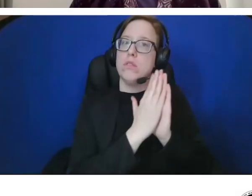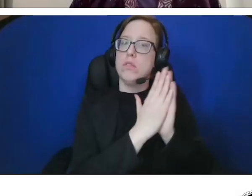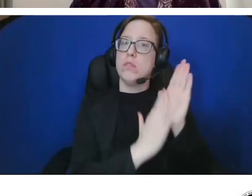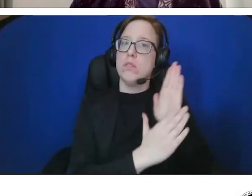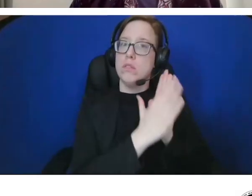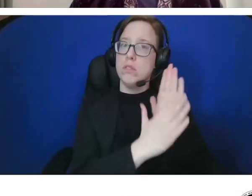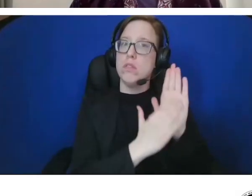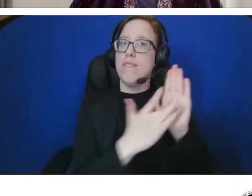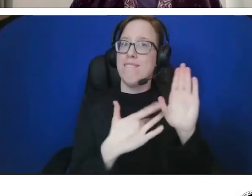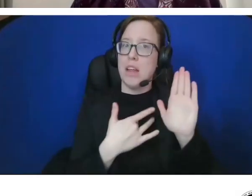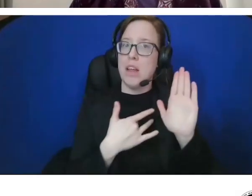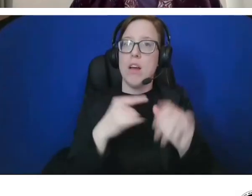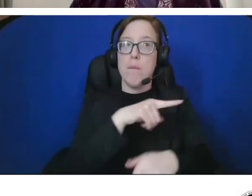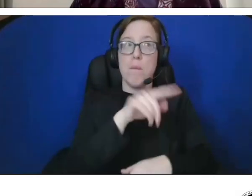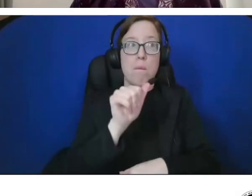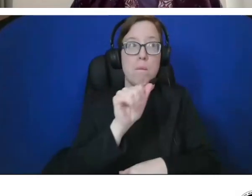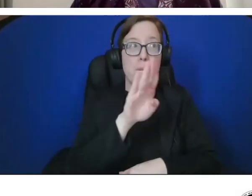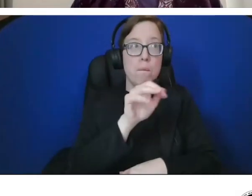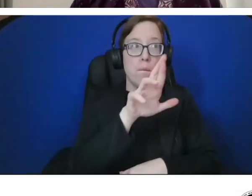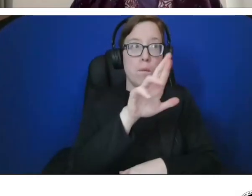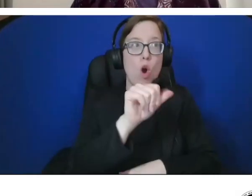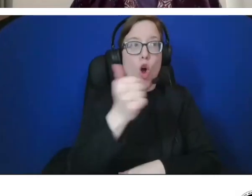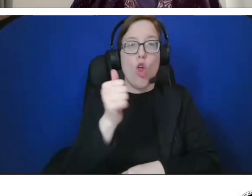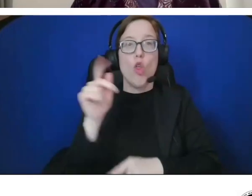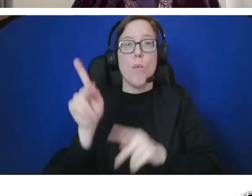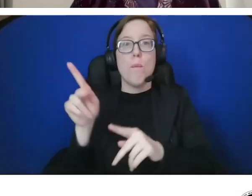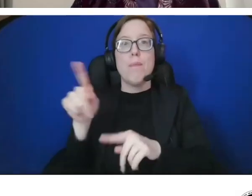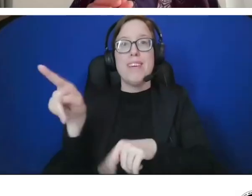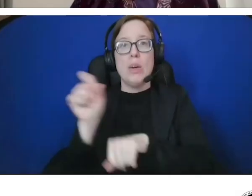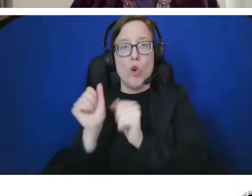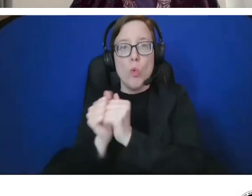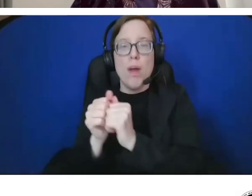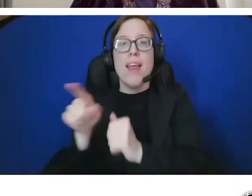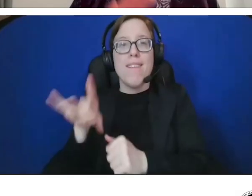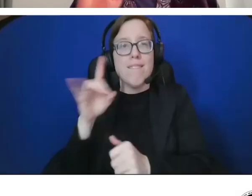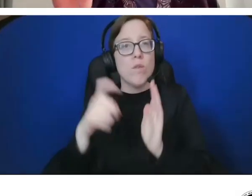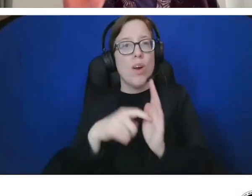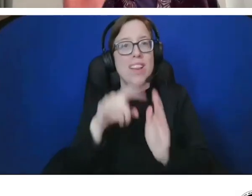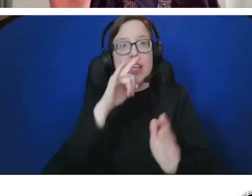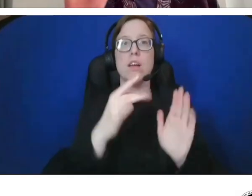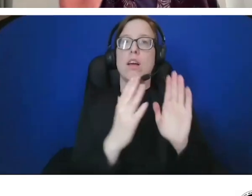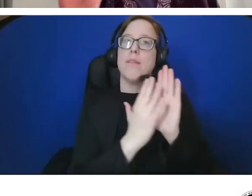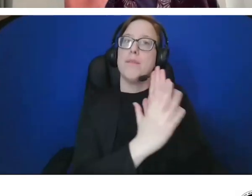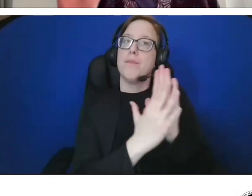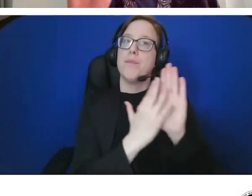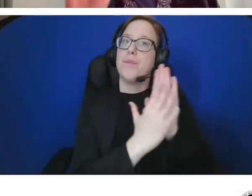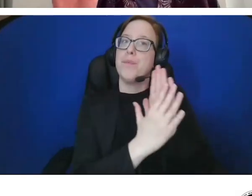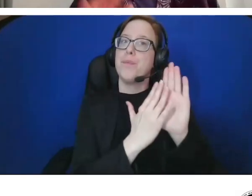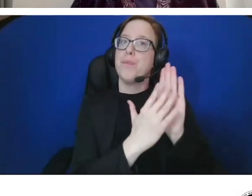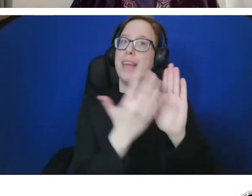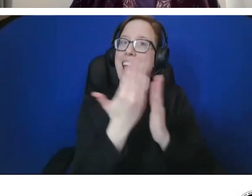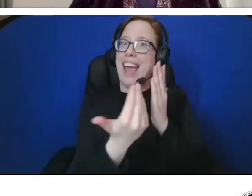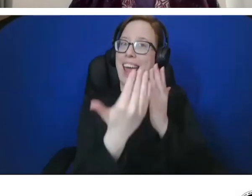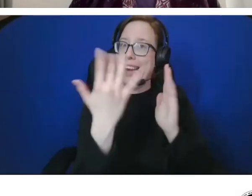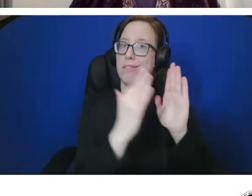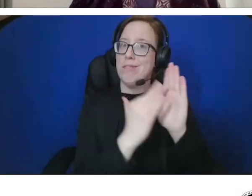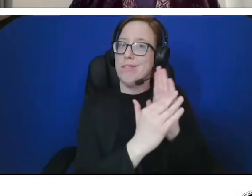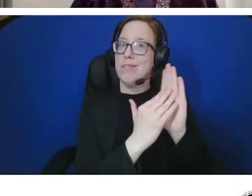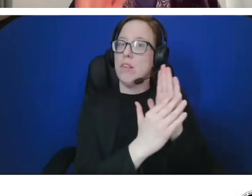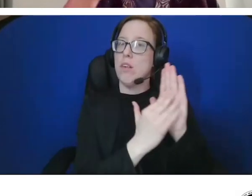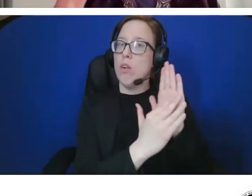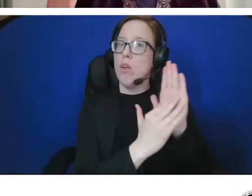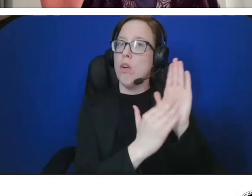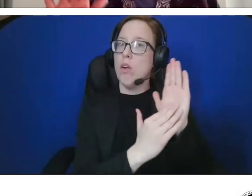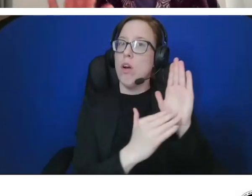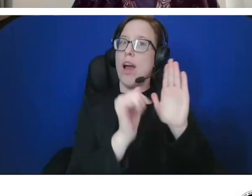with their hand. And so Bara and others that he worked with found that sometimes the kids moved their fingers back and forth to